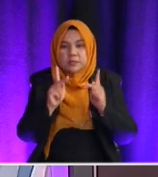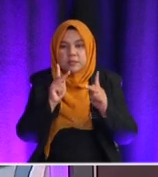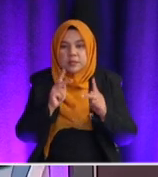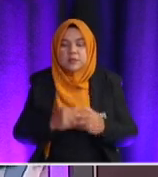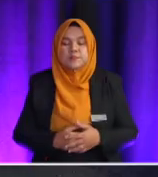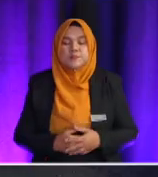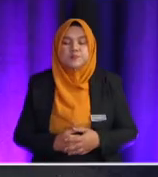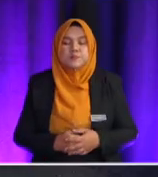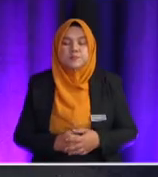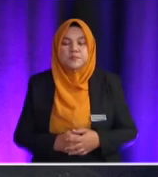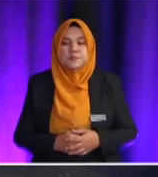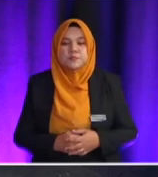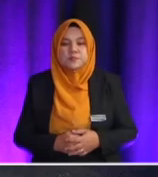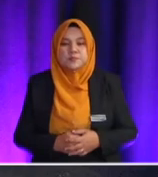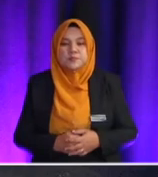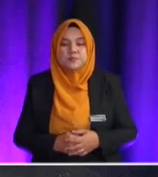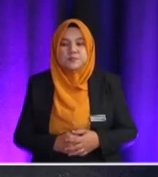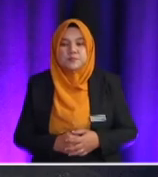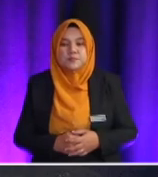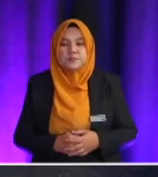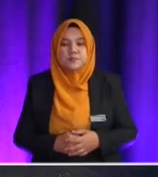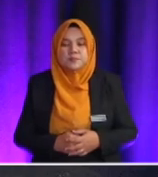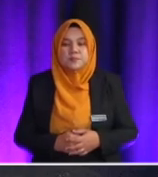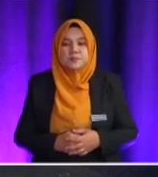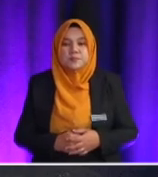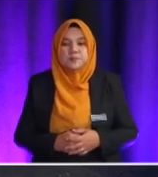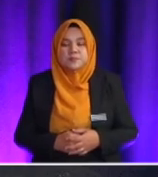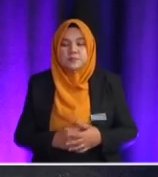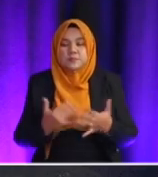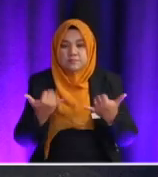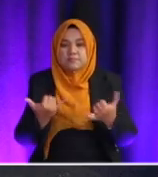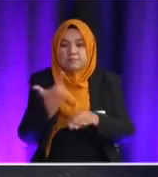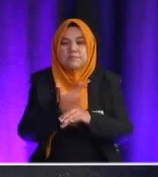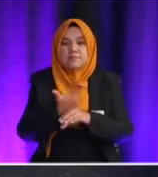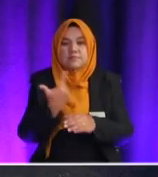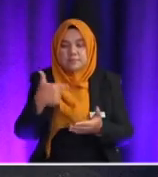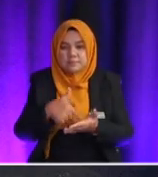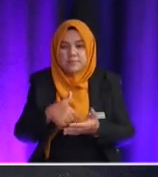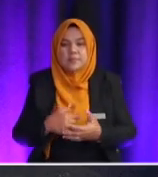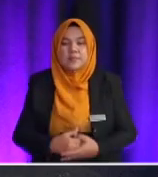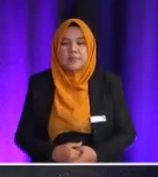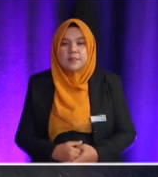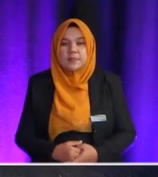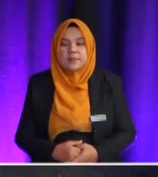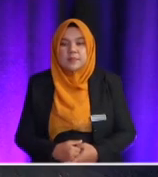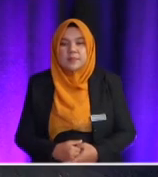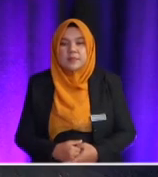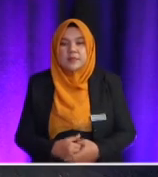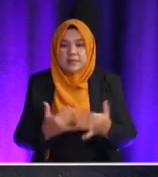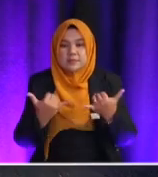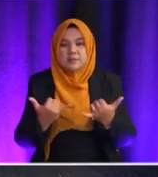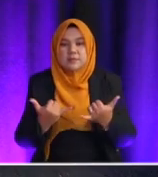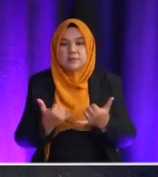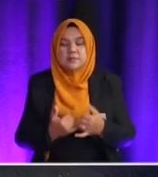improvement. Yes, and practice makes perfect as well. So yes. Keep practicing. Now, we're going for a short break first, teacher. Yes. And we'll be right back here